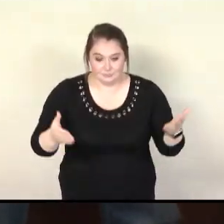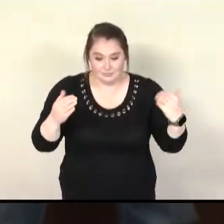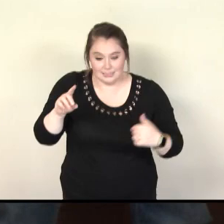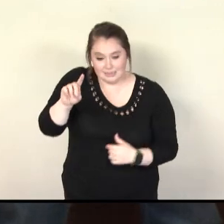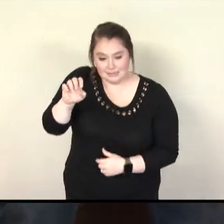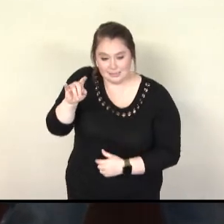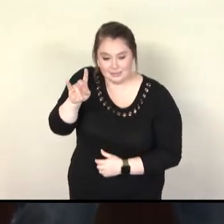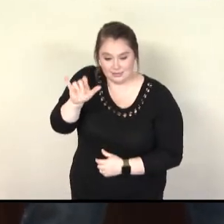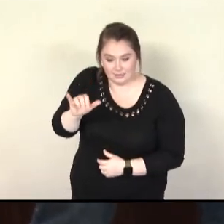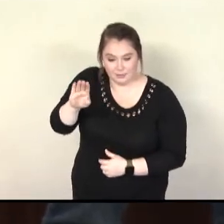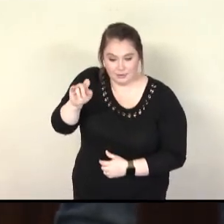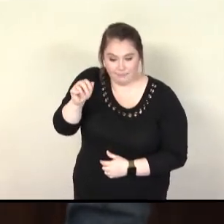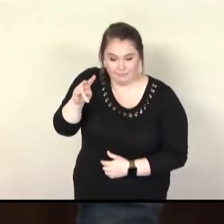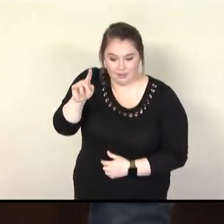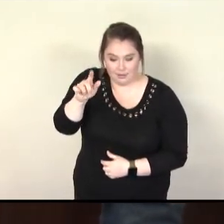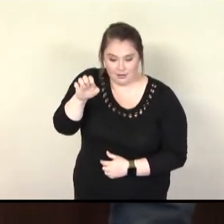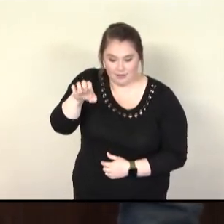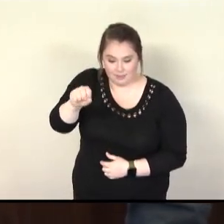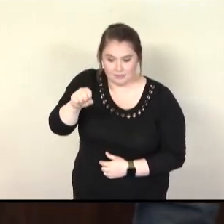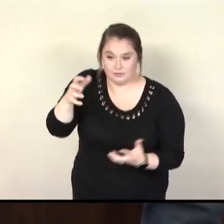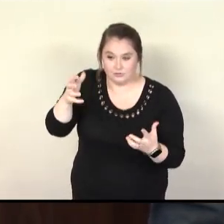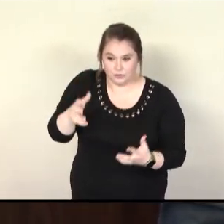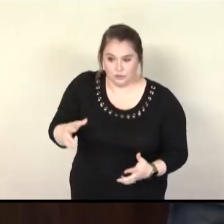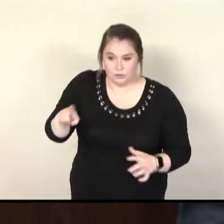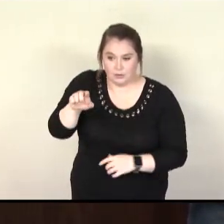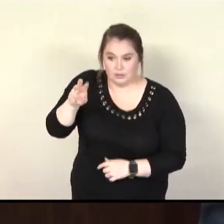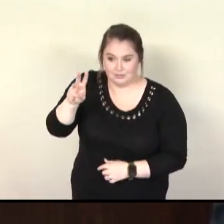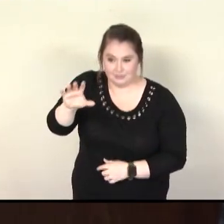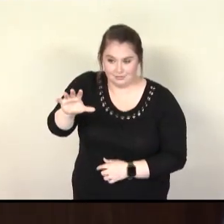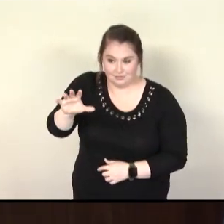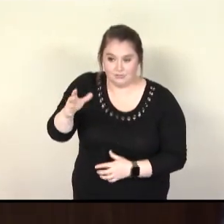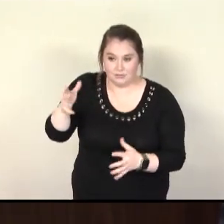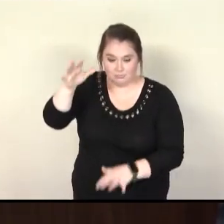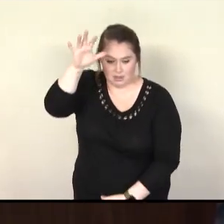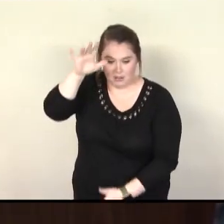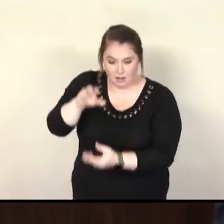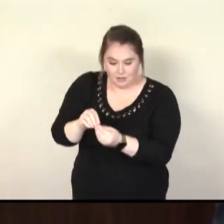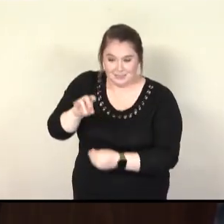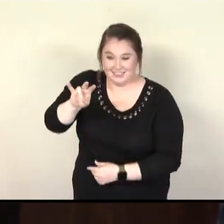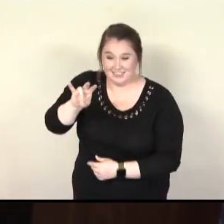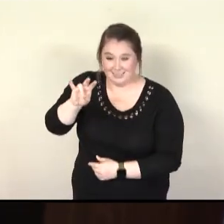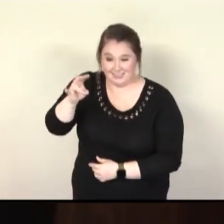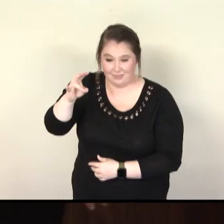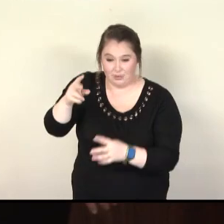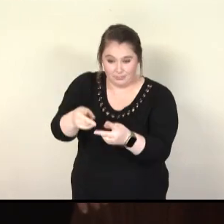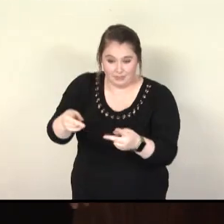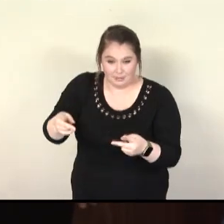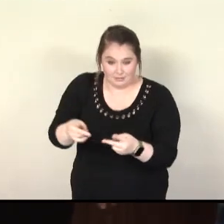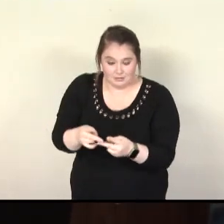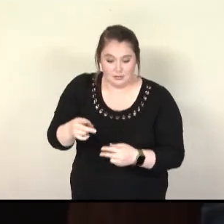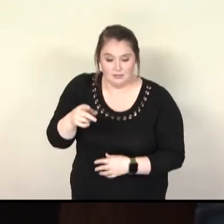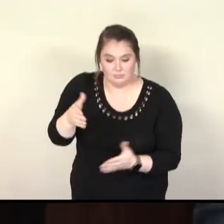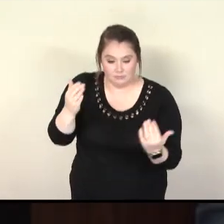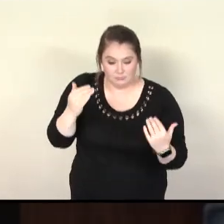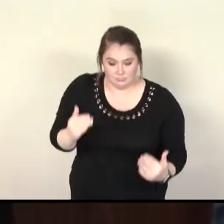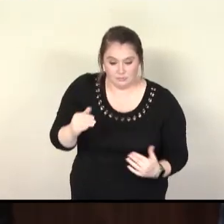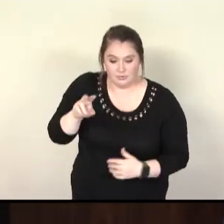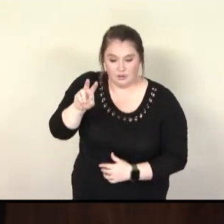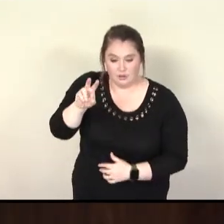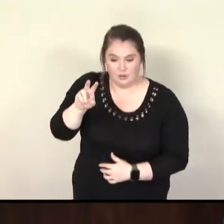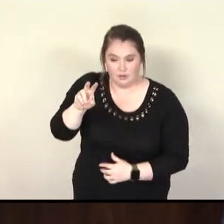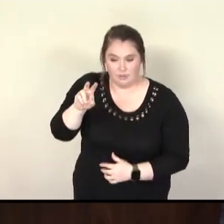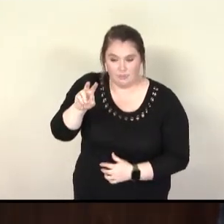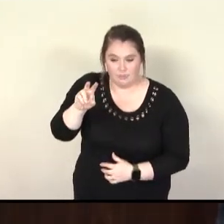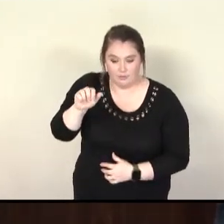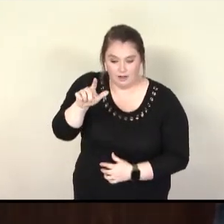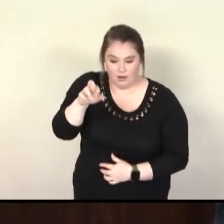Destiny Benavides completed in the 97-pound weight class and finished 7th overall, and Valeria Perez competed in the 97-pound weight